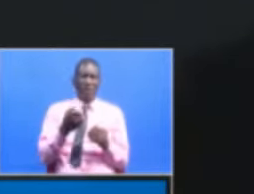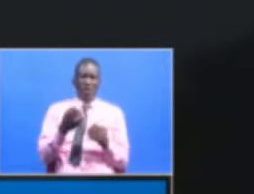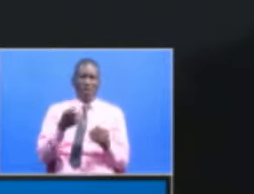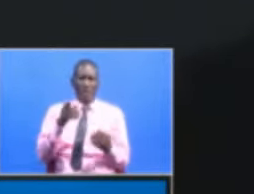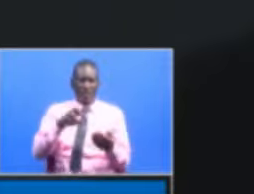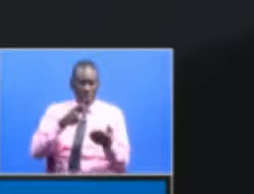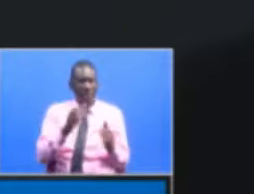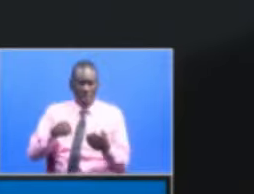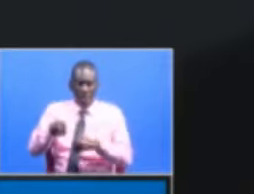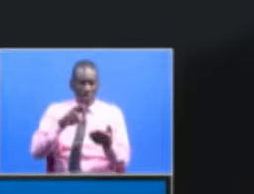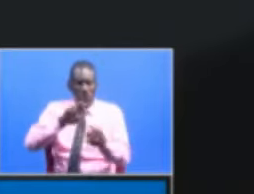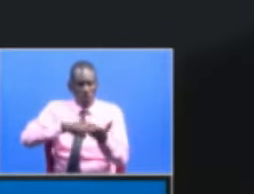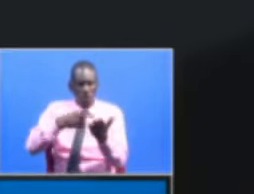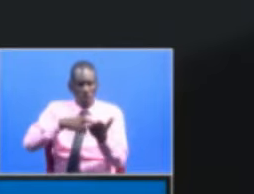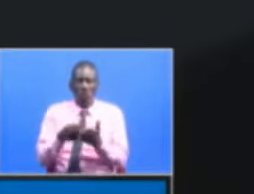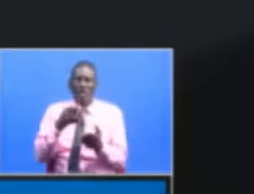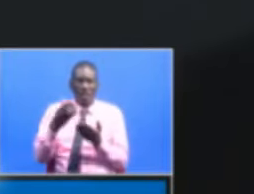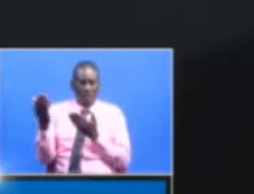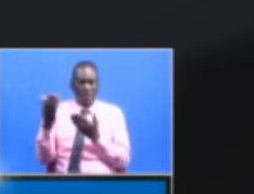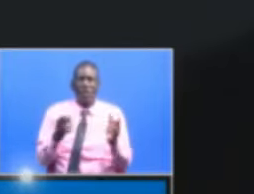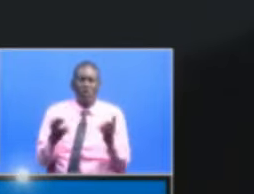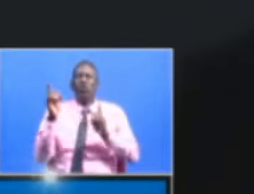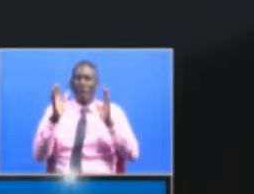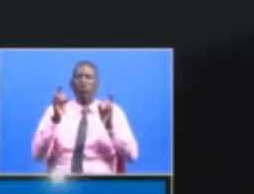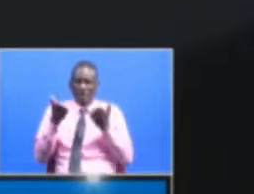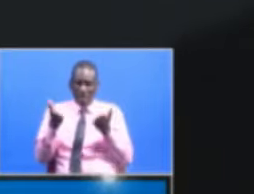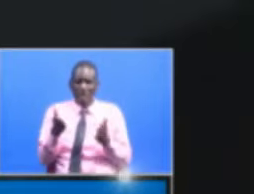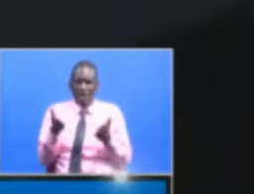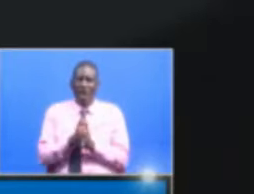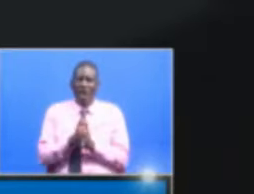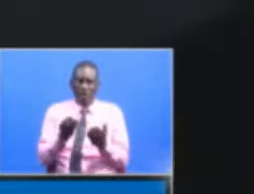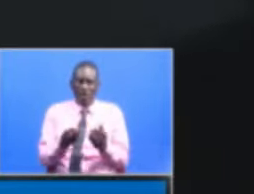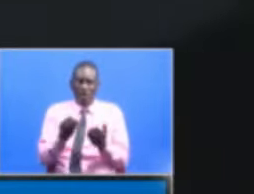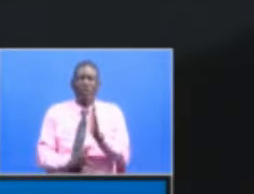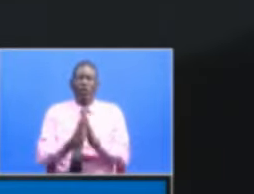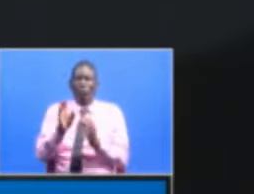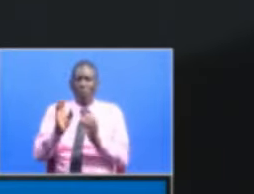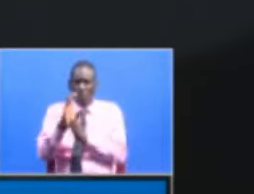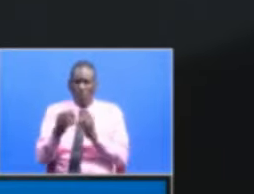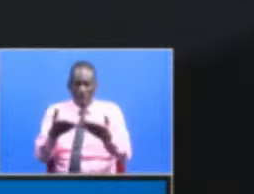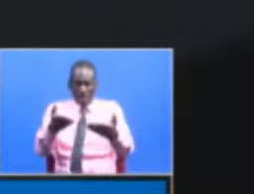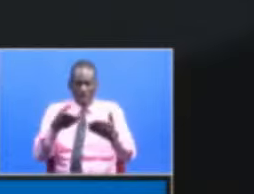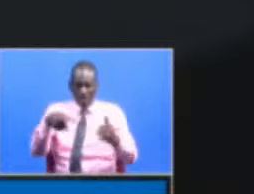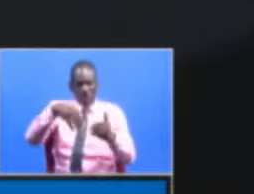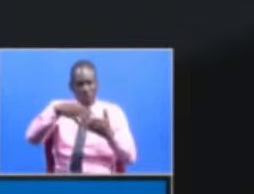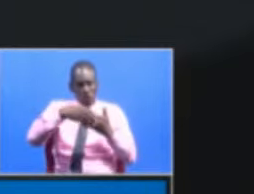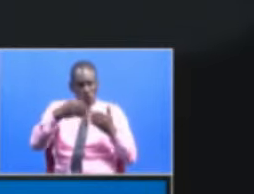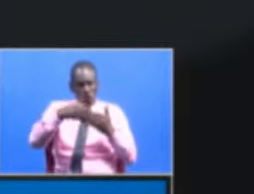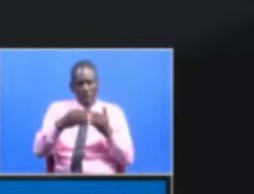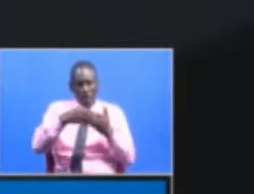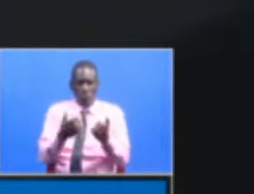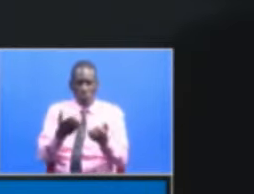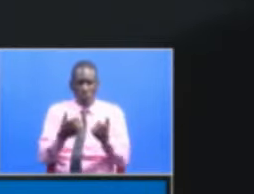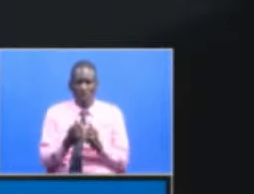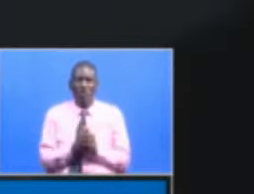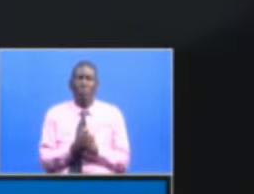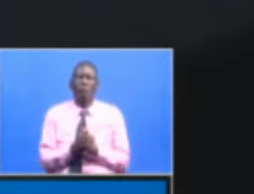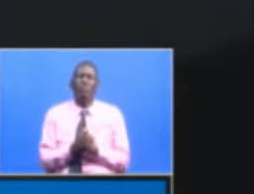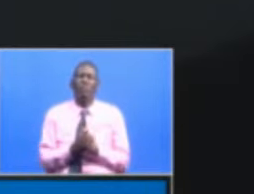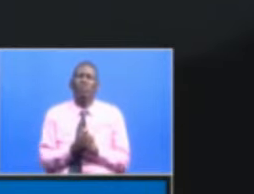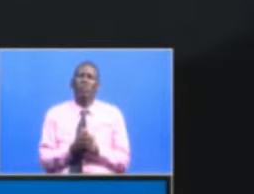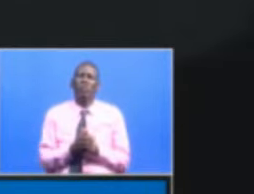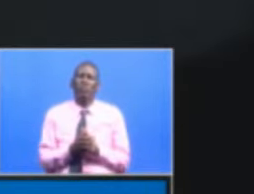ya inji hii ndio inatuvutia utalii inajenga inji inatuletea hiyo dola ambayo inatakana inapatia hii pesa yetu dhamana ile inafaa